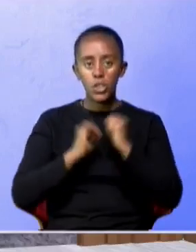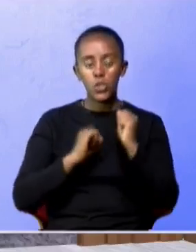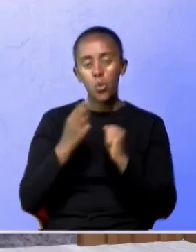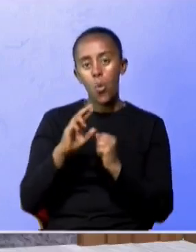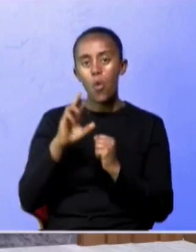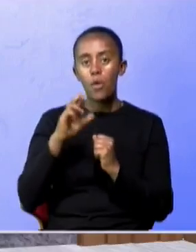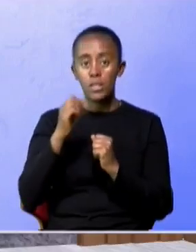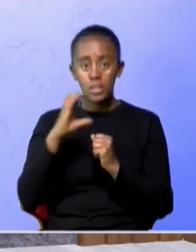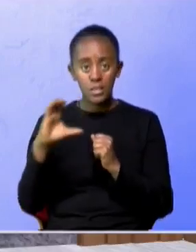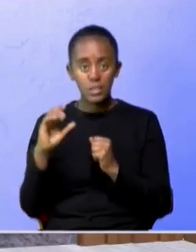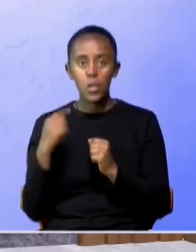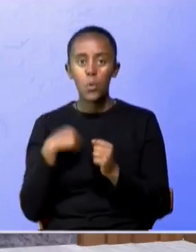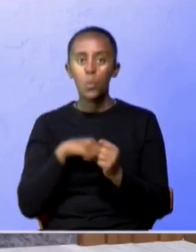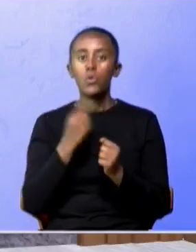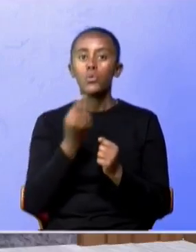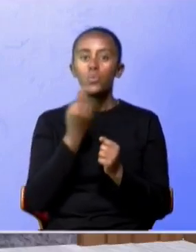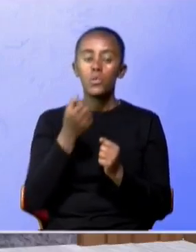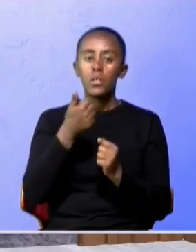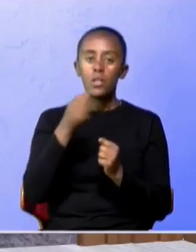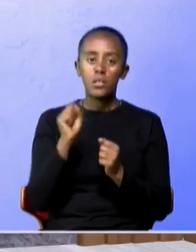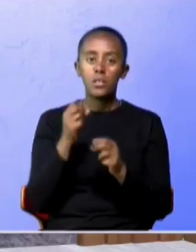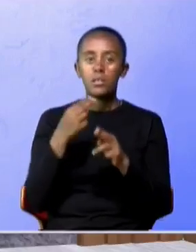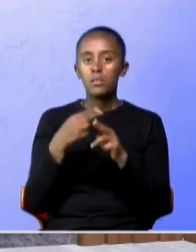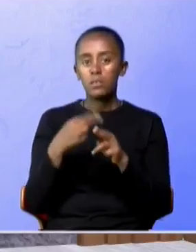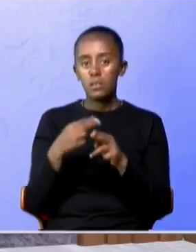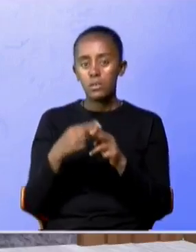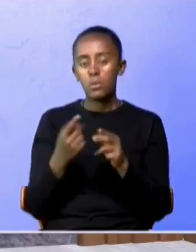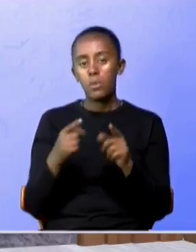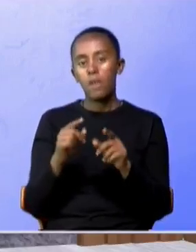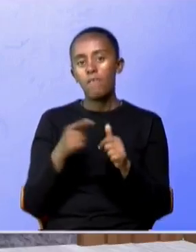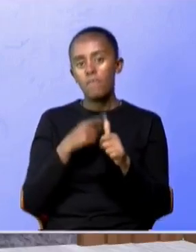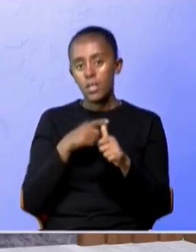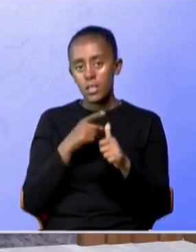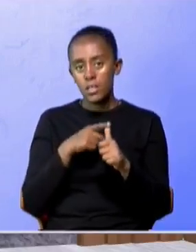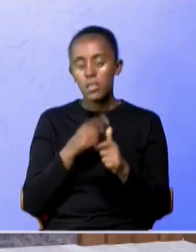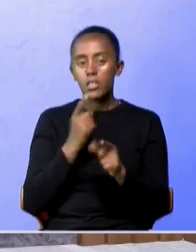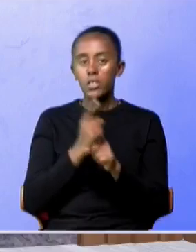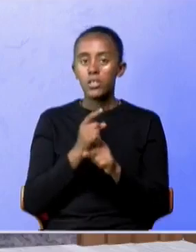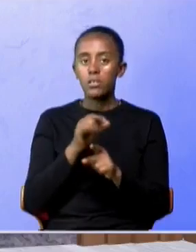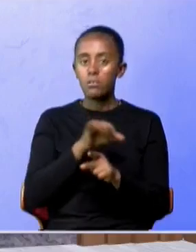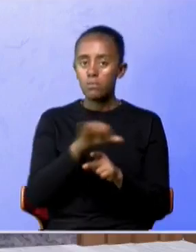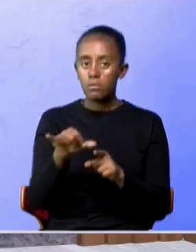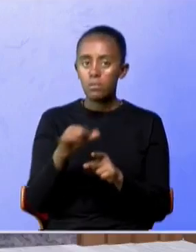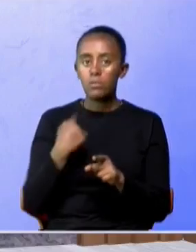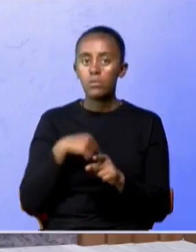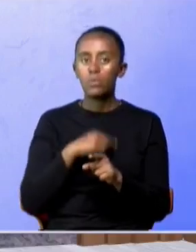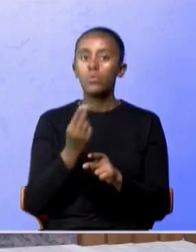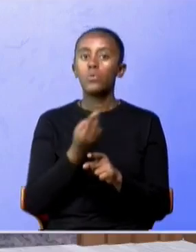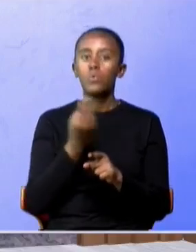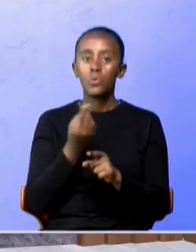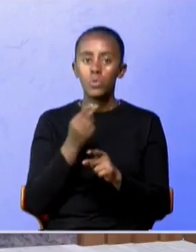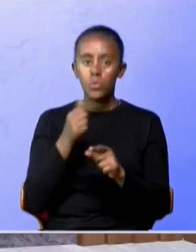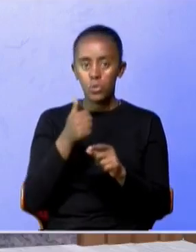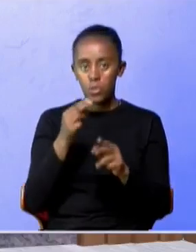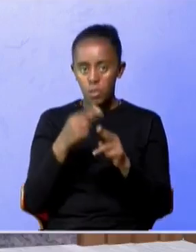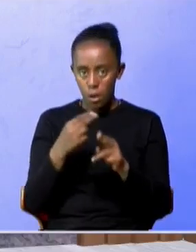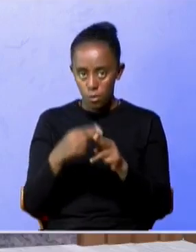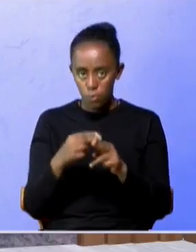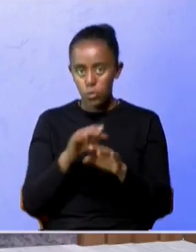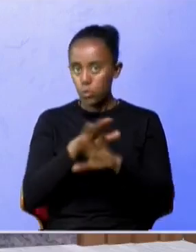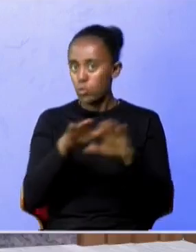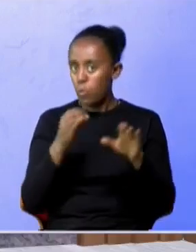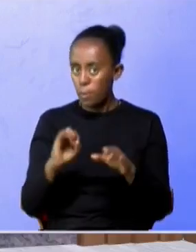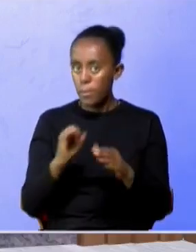race, we used it as a noun when it came first. Just like that, here, we use it as a noun. Swimming.